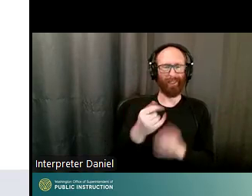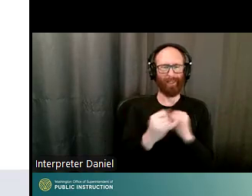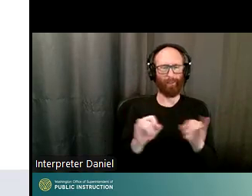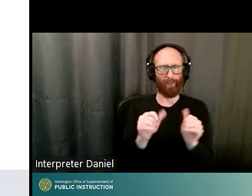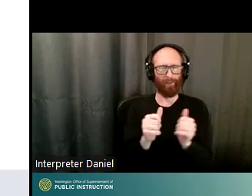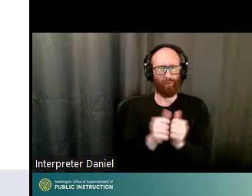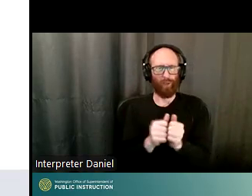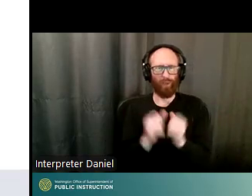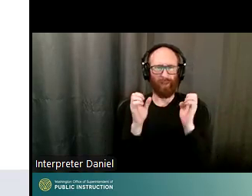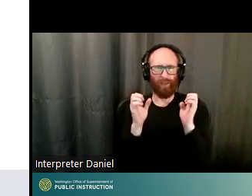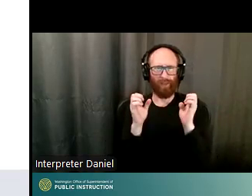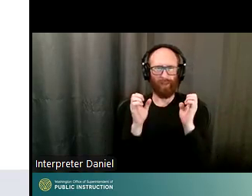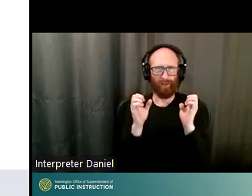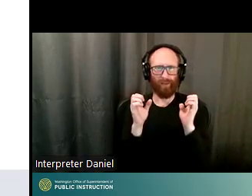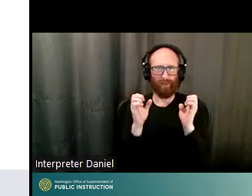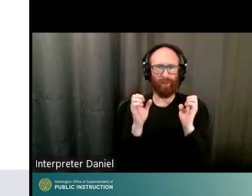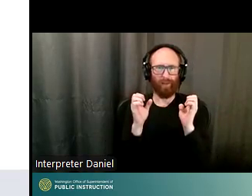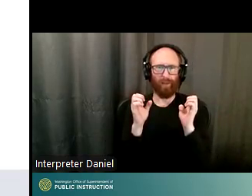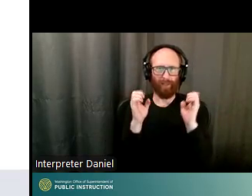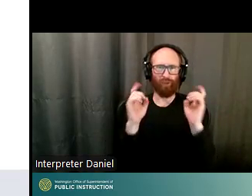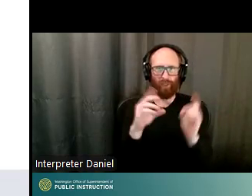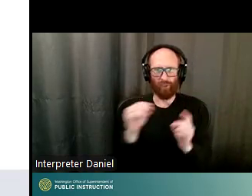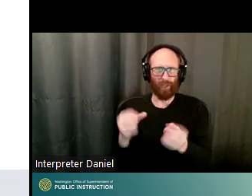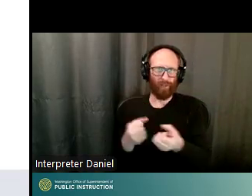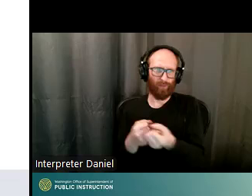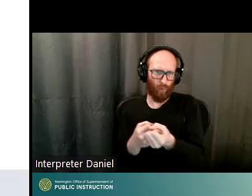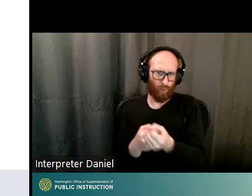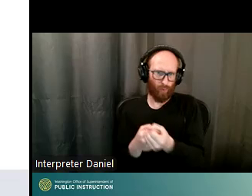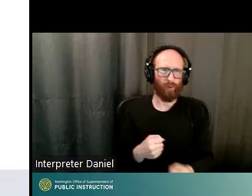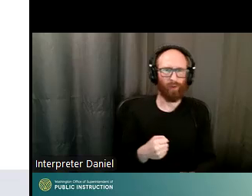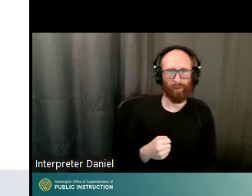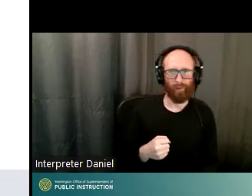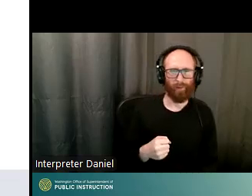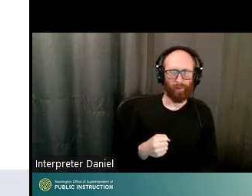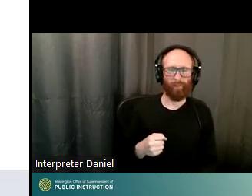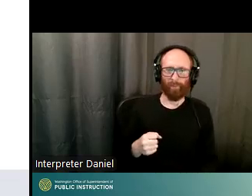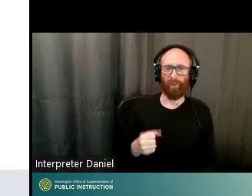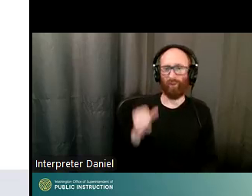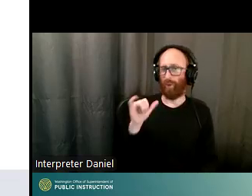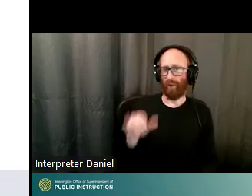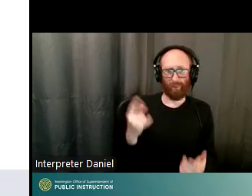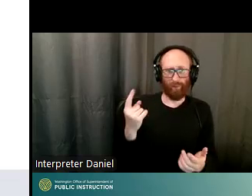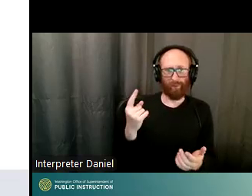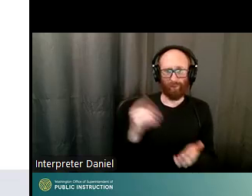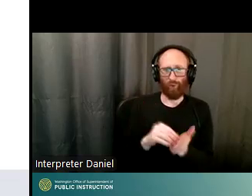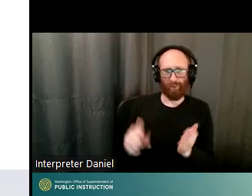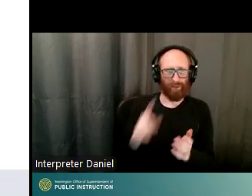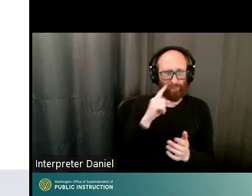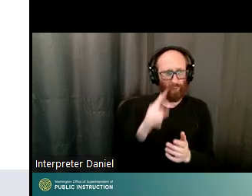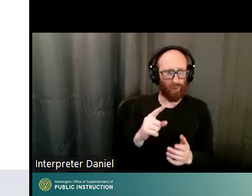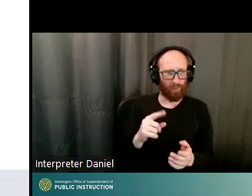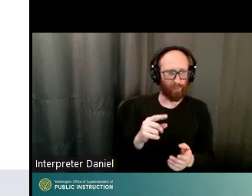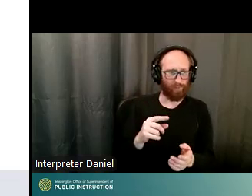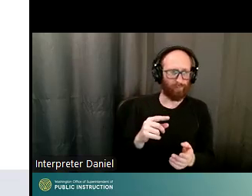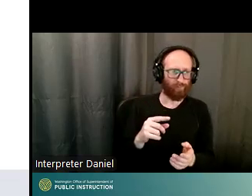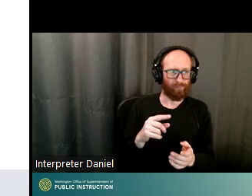so it's a self-contained environment with kids who need to reach independence with education and support. And it's kind of a little bit of a